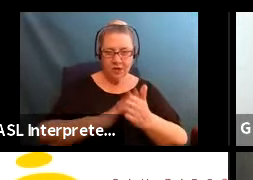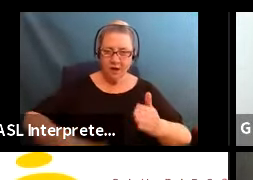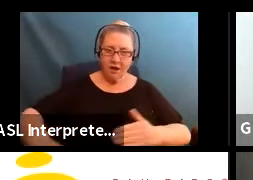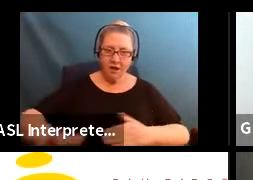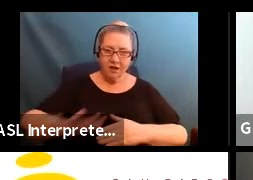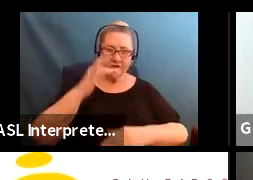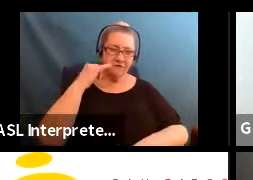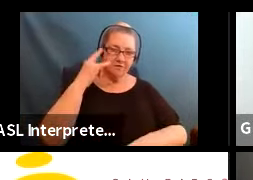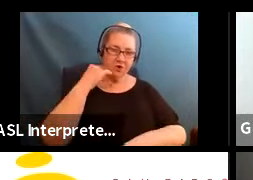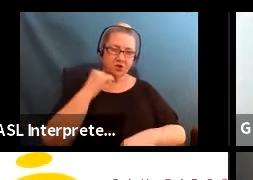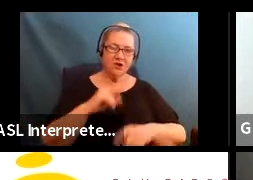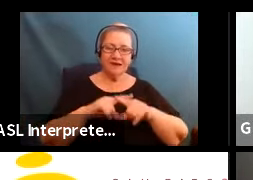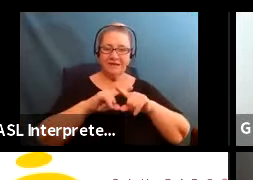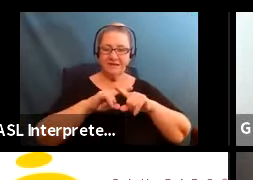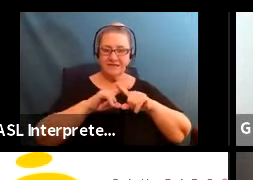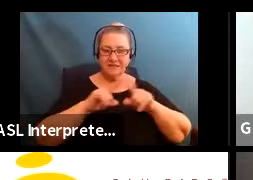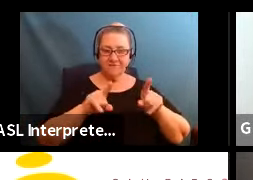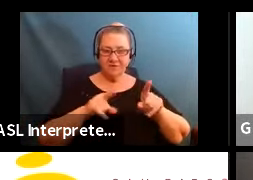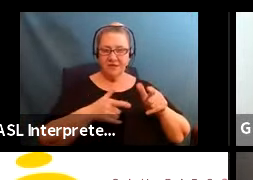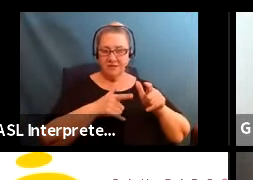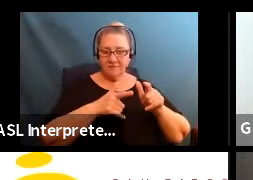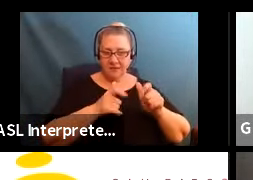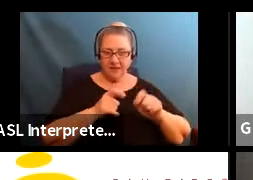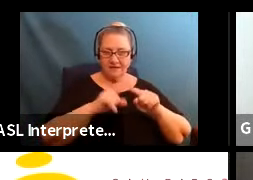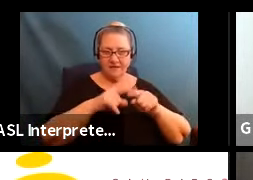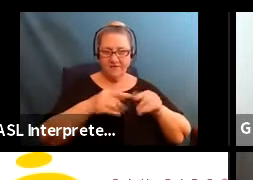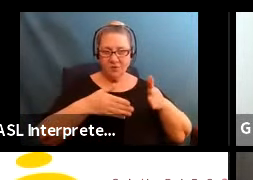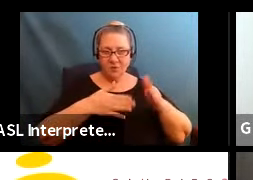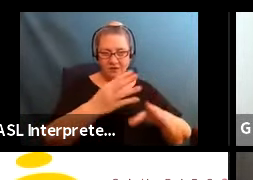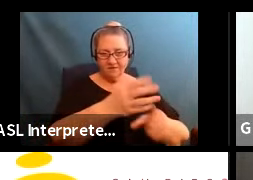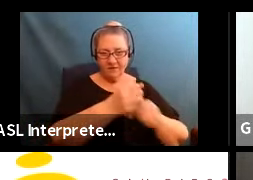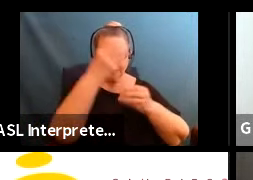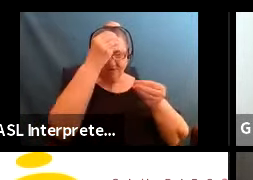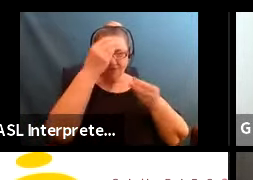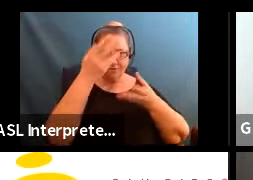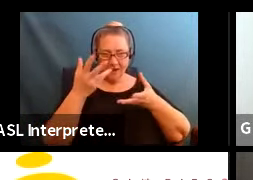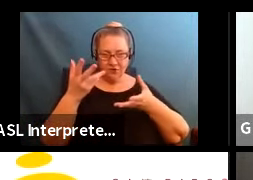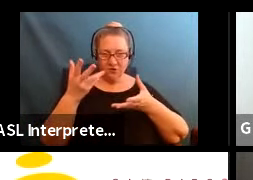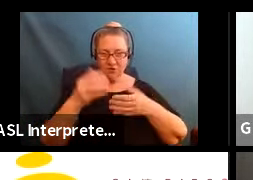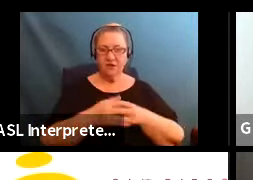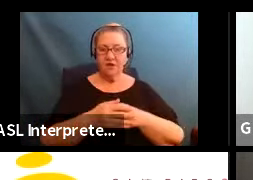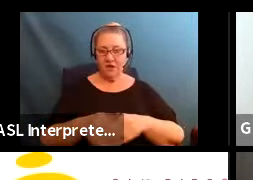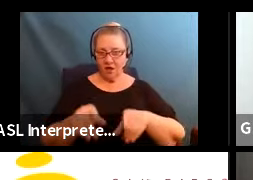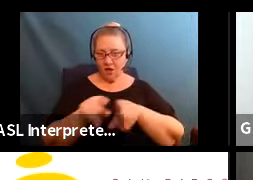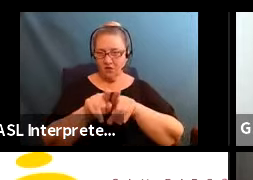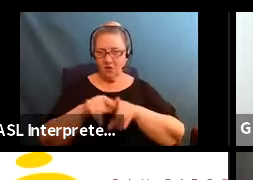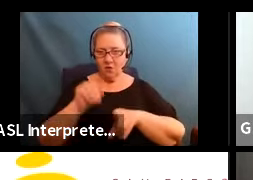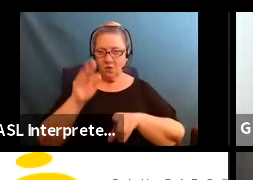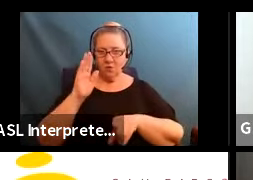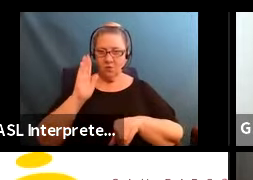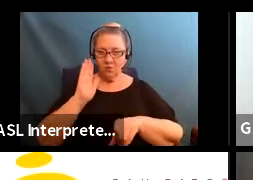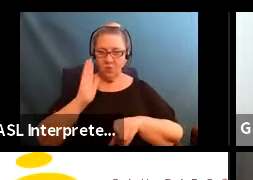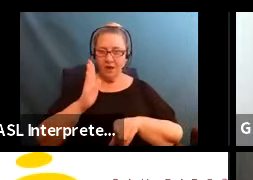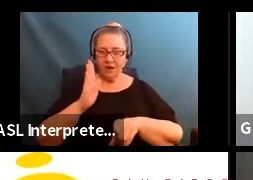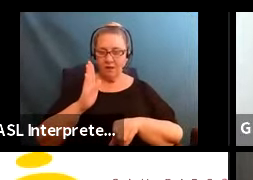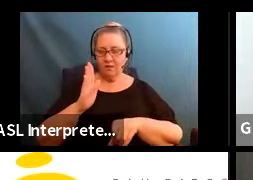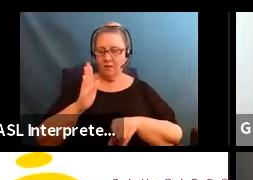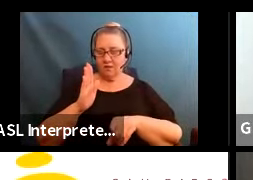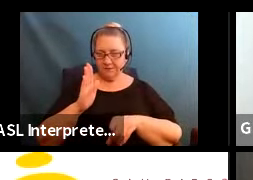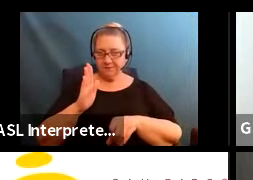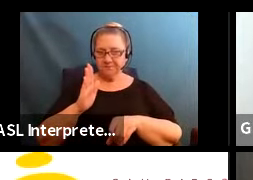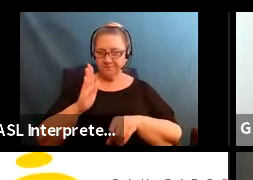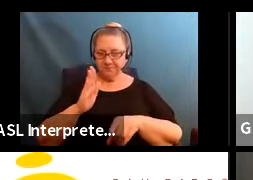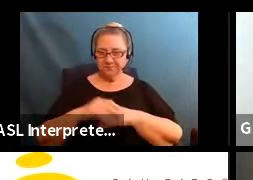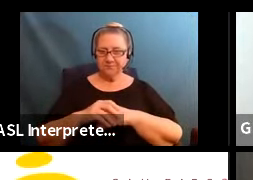of where they're accessing information. That's also something that we will be have a close pulse on our research to ensure